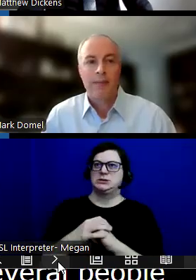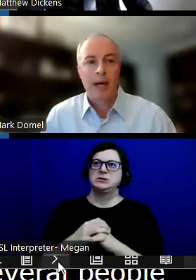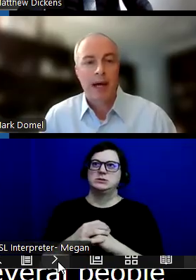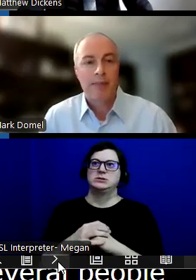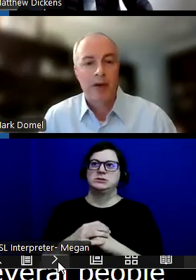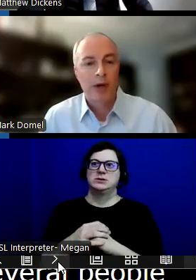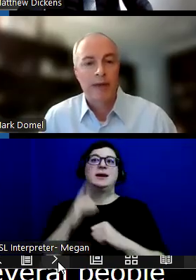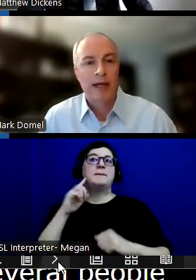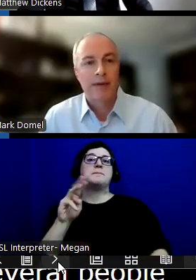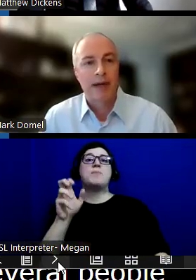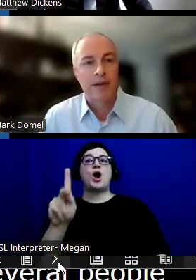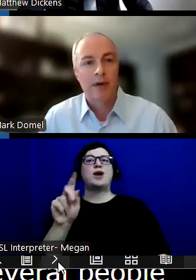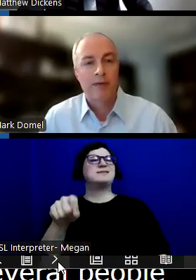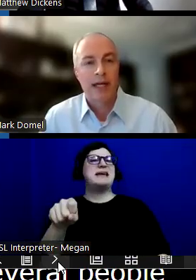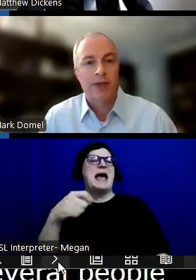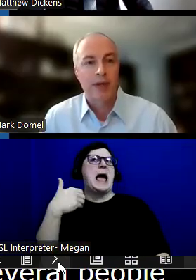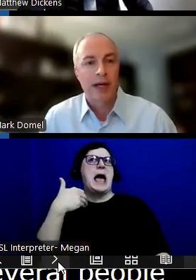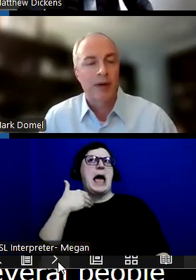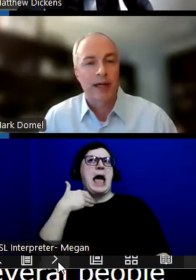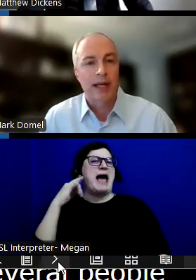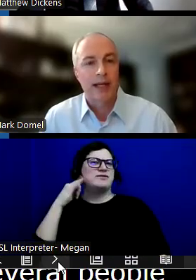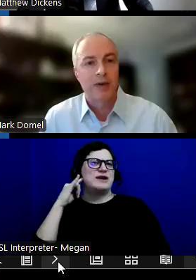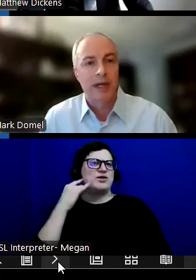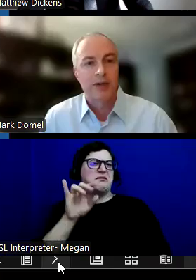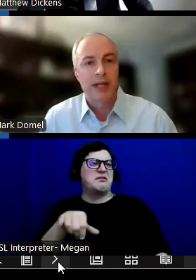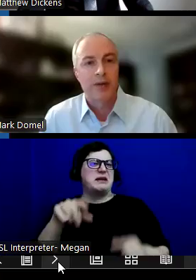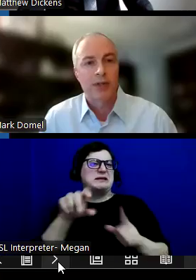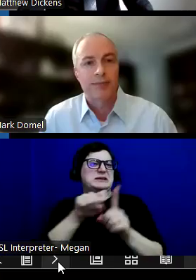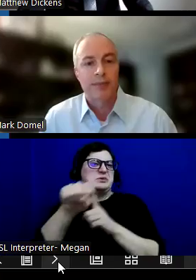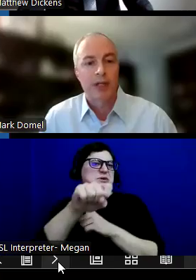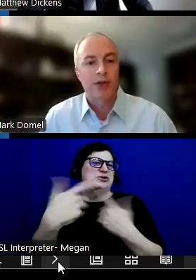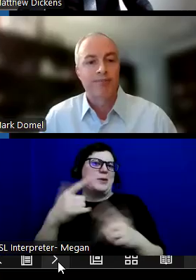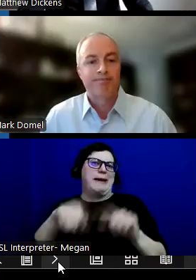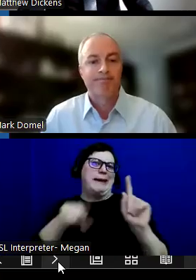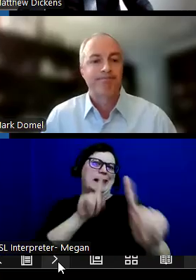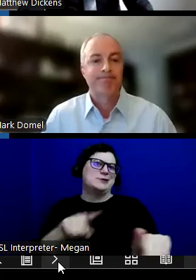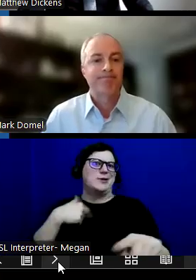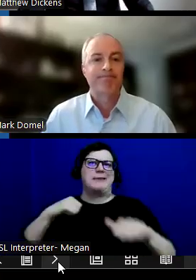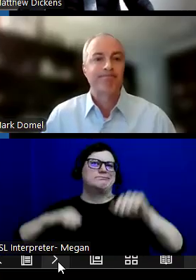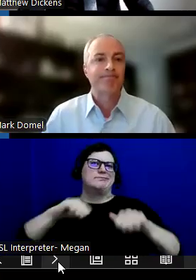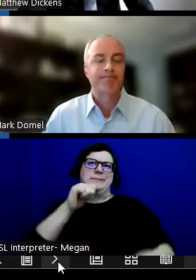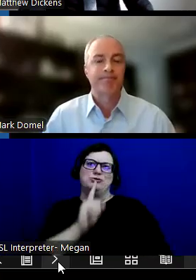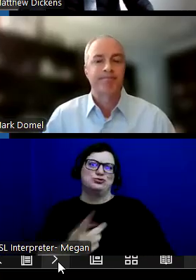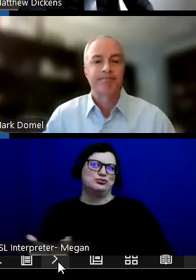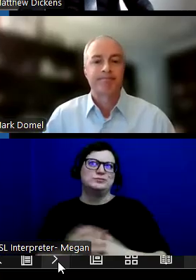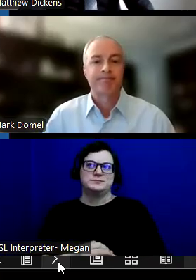Yeah, I'm not aware of that. I've never heard of that, so I can't give you an answer to that question. I'm not sure.